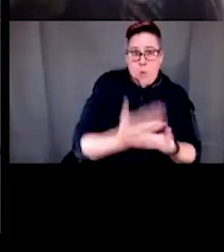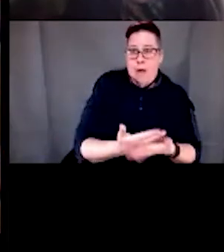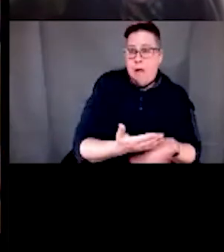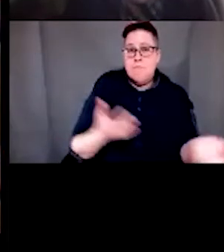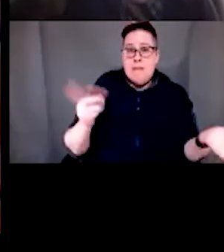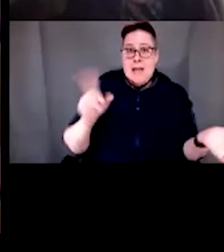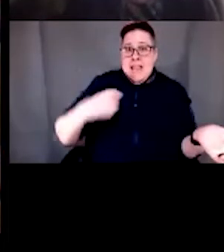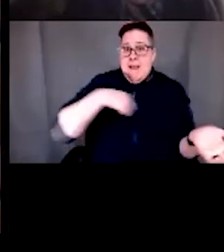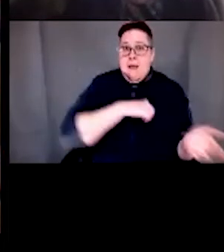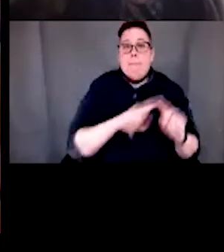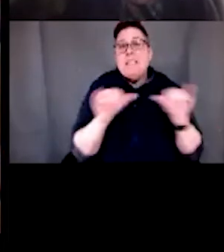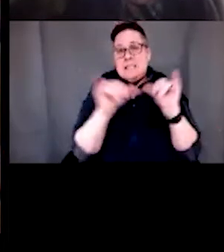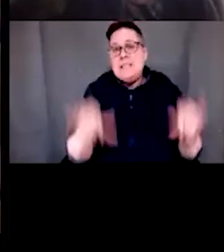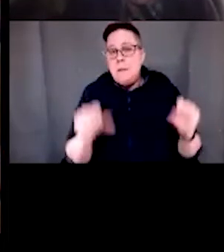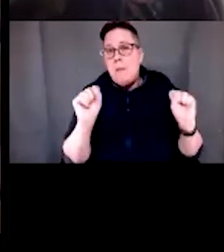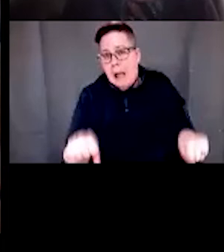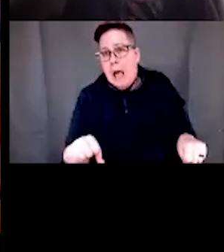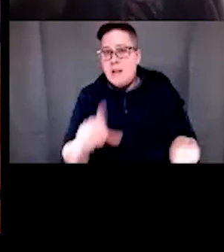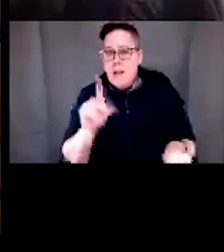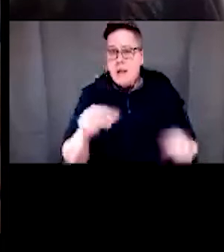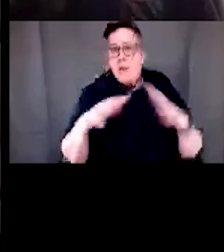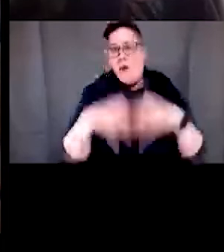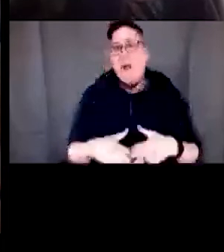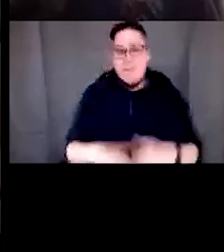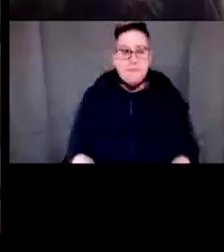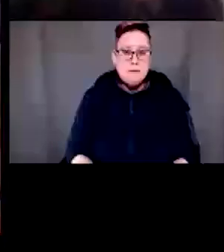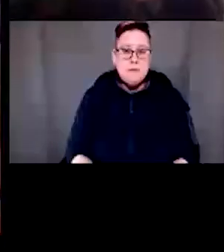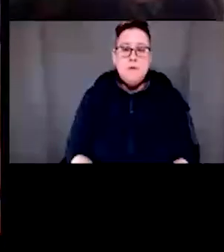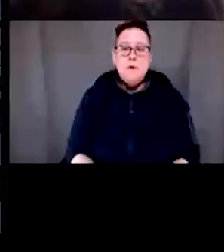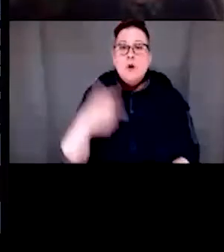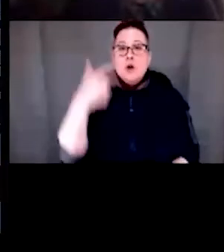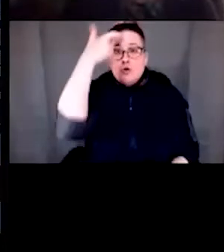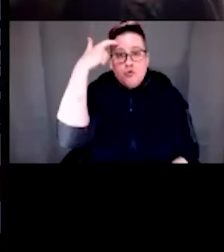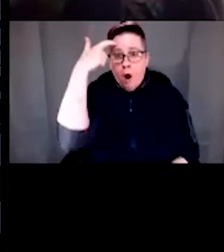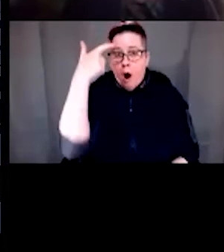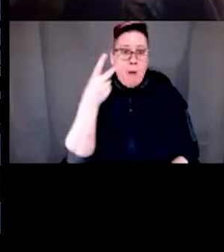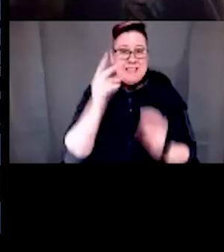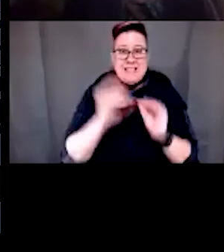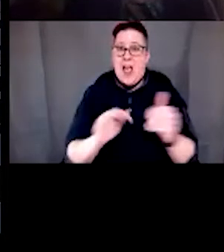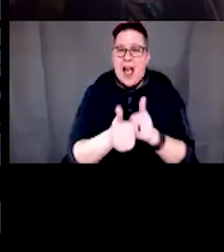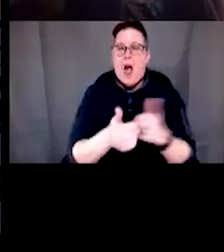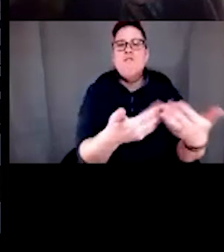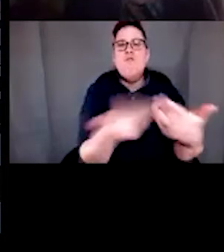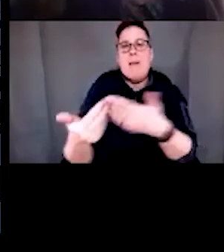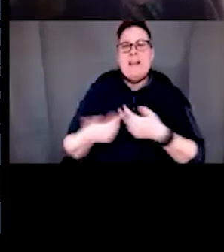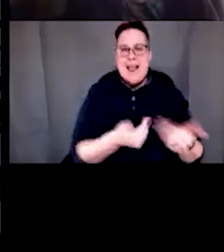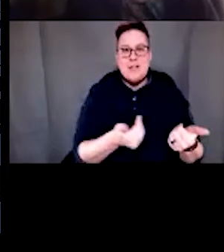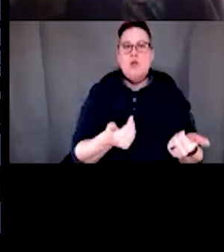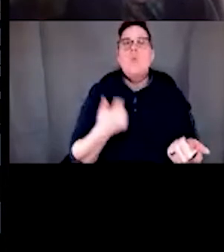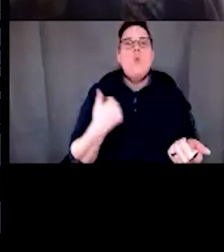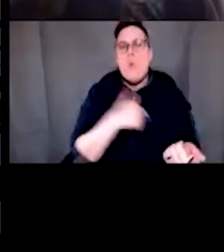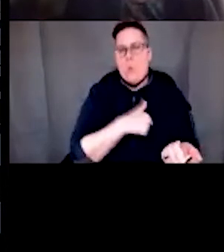but systems can and do collapse. The hallmark of trauma is fragmentation, and we have profoundly